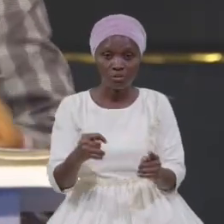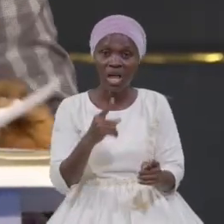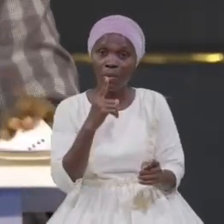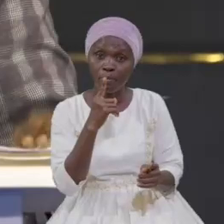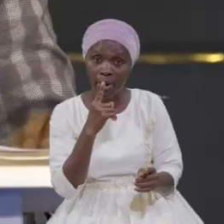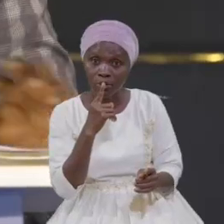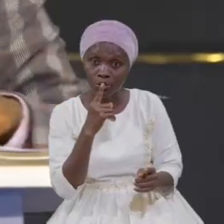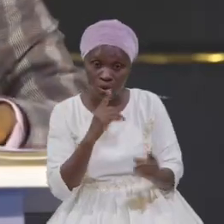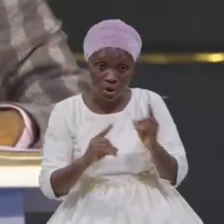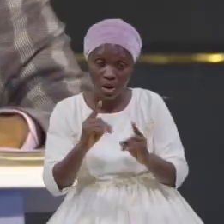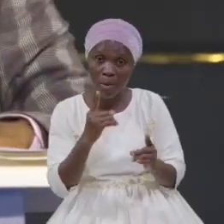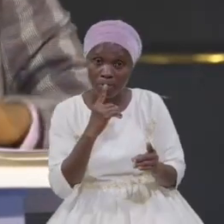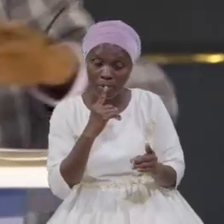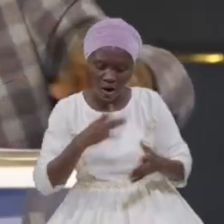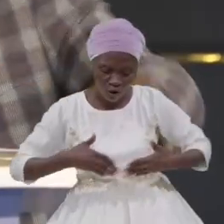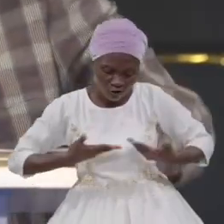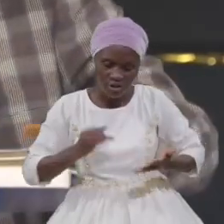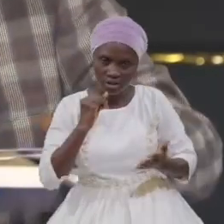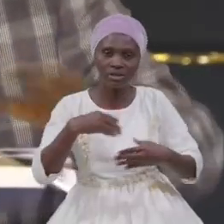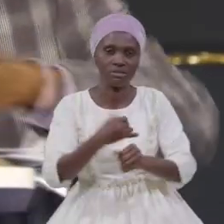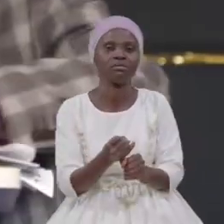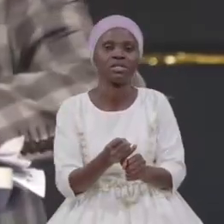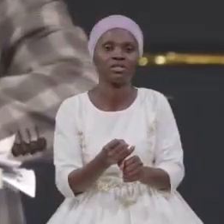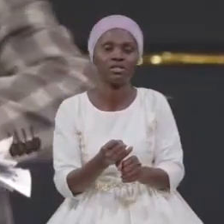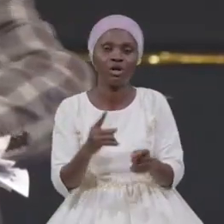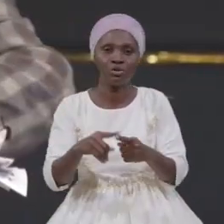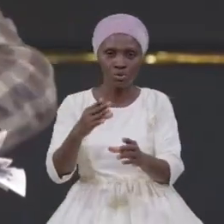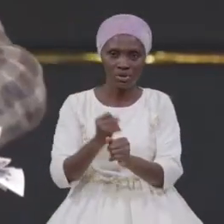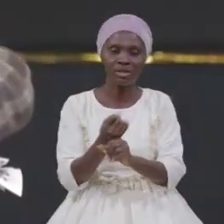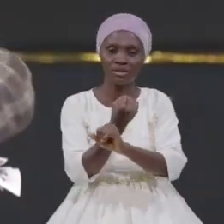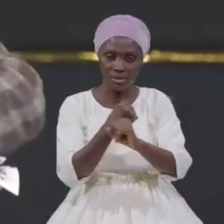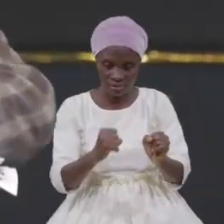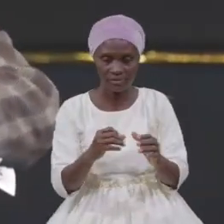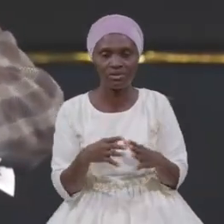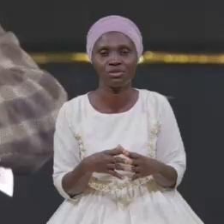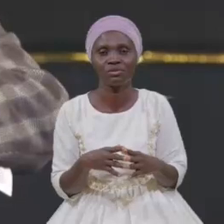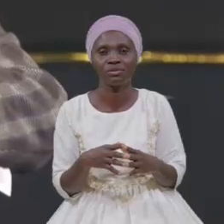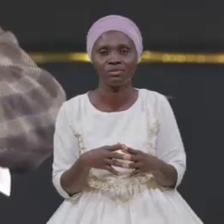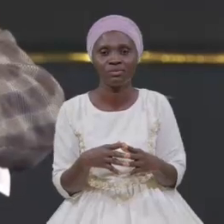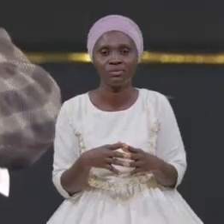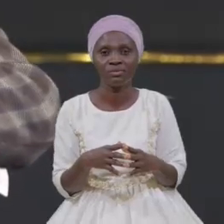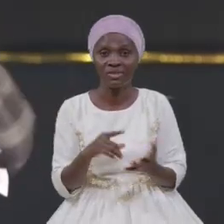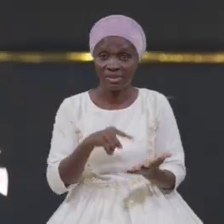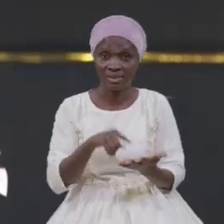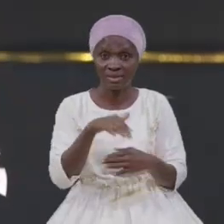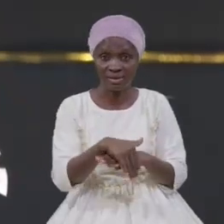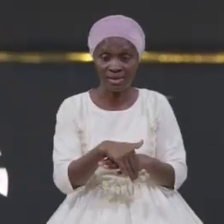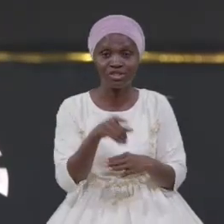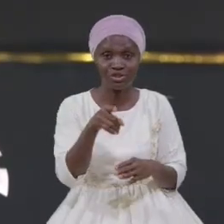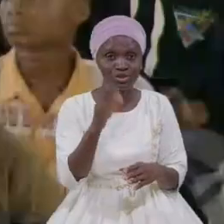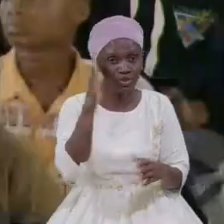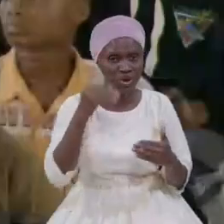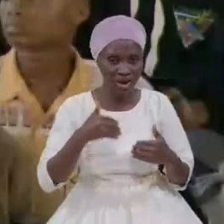unto salvation. Confession made unto salvation. And tonight you have the